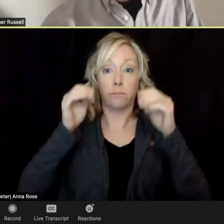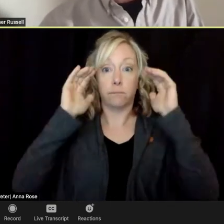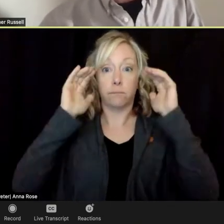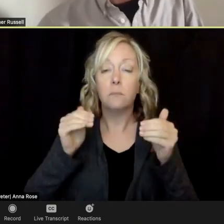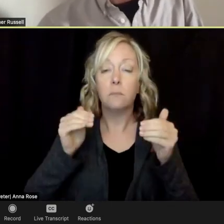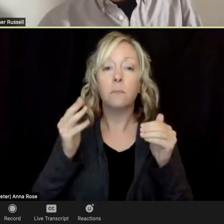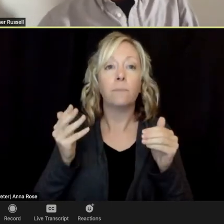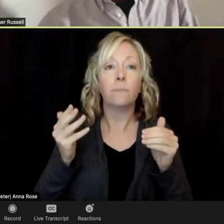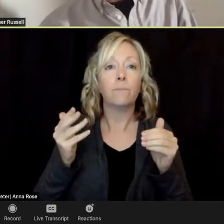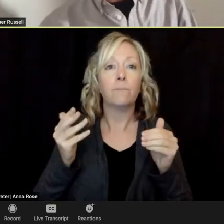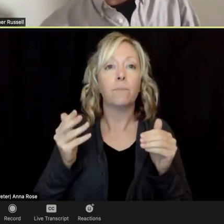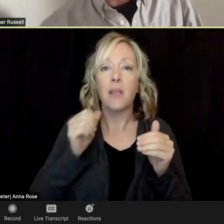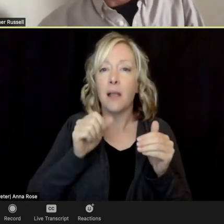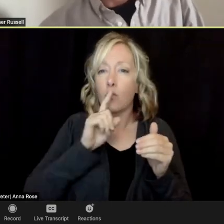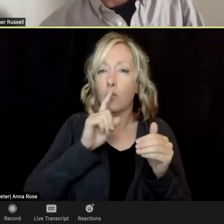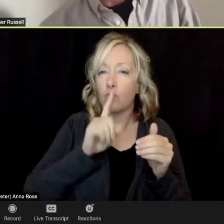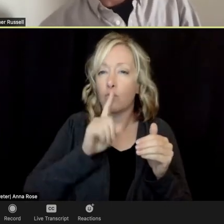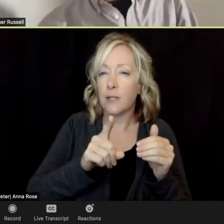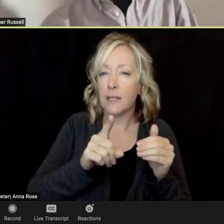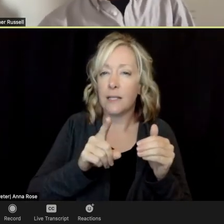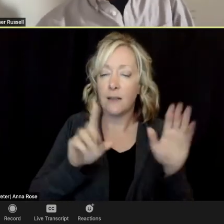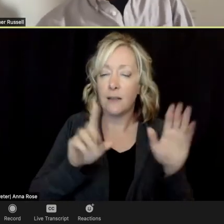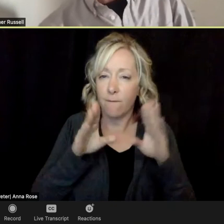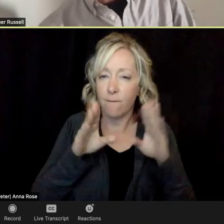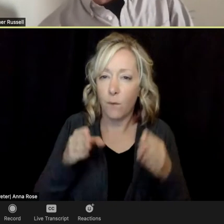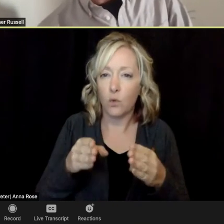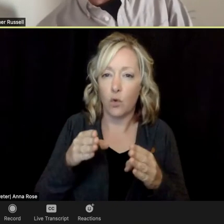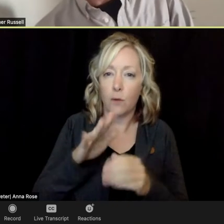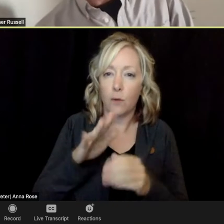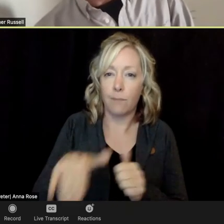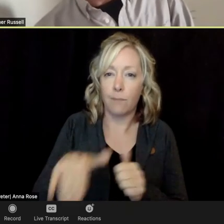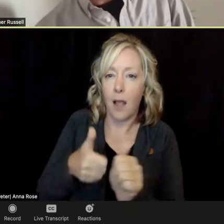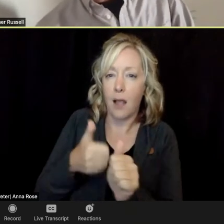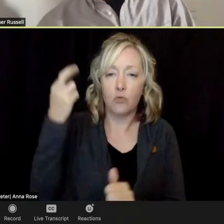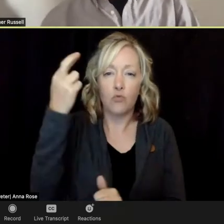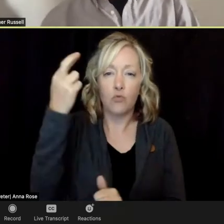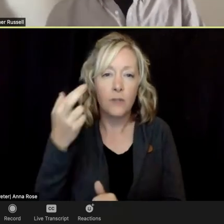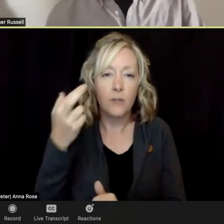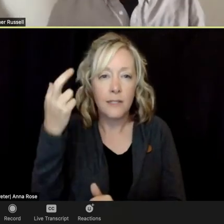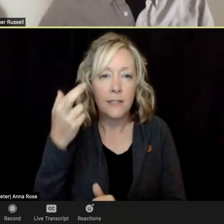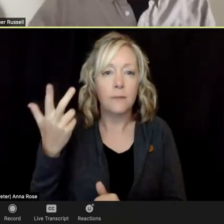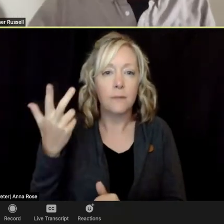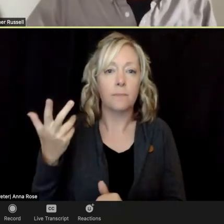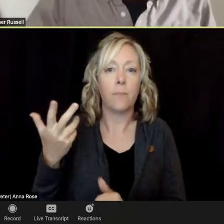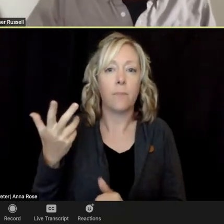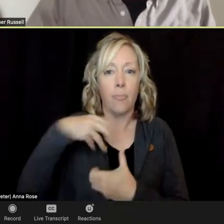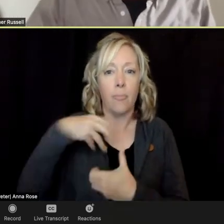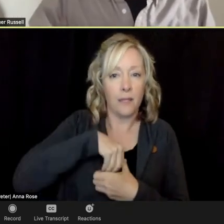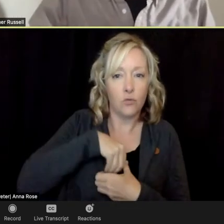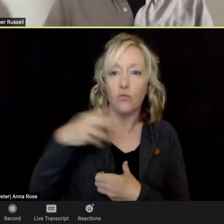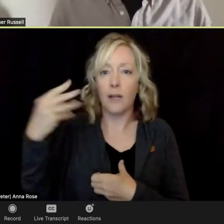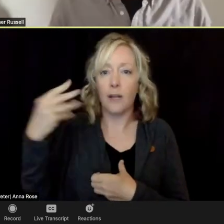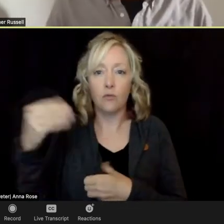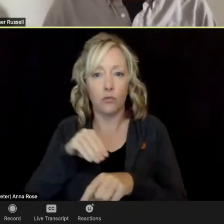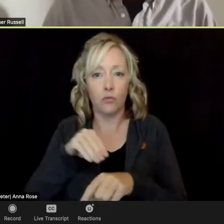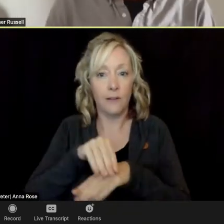the qualitative aspects, the internal and external